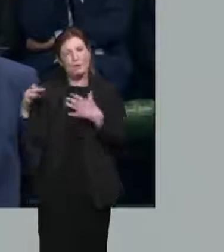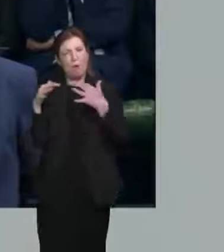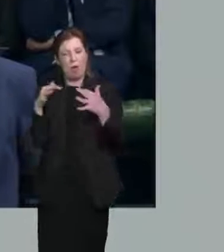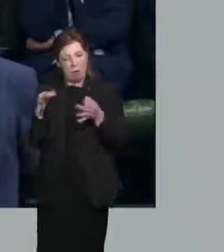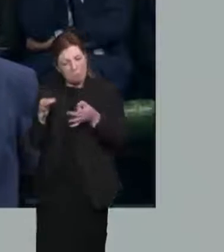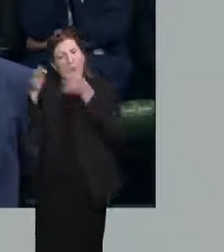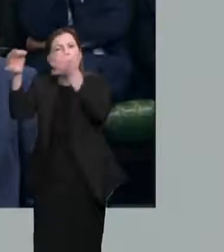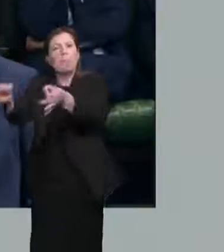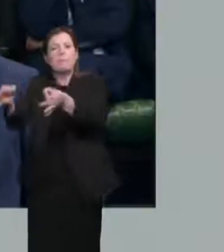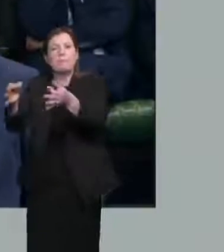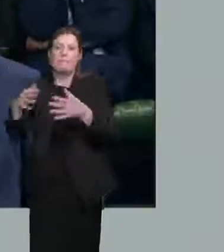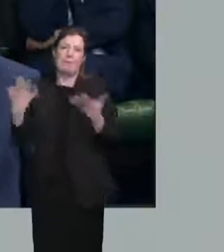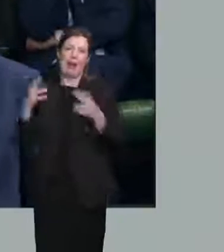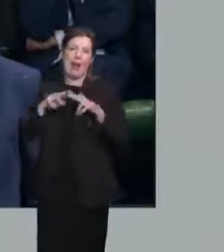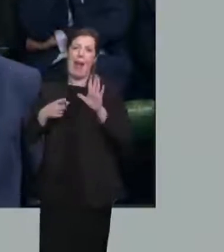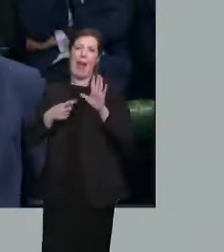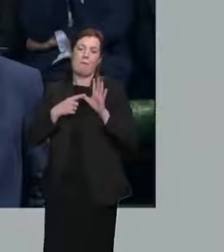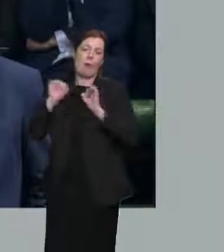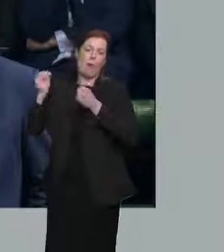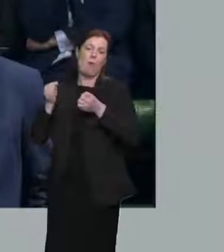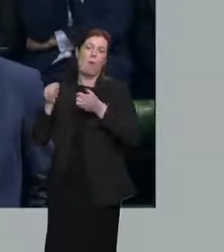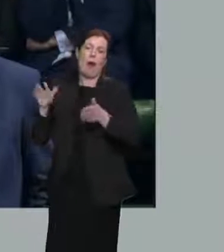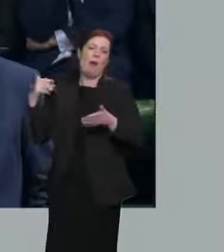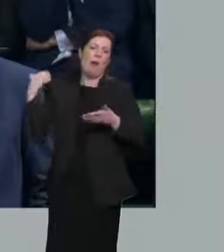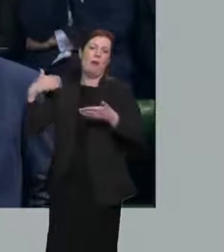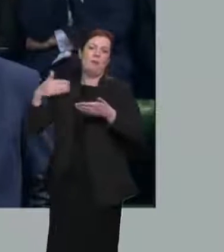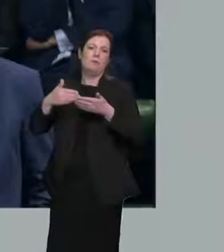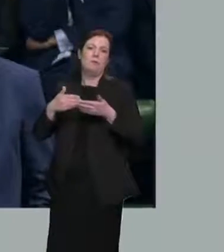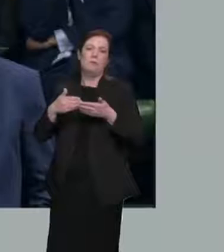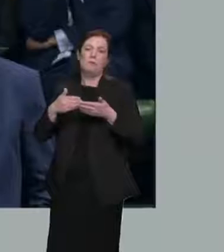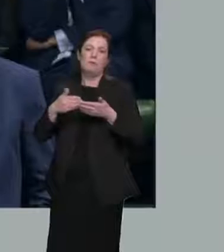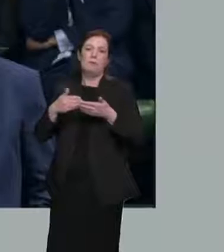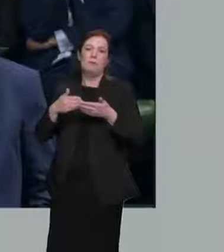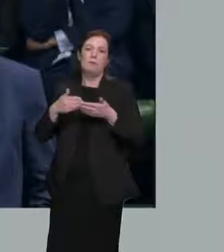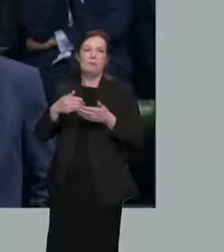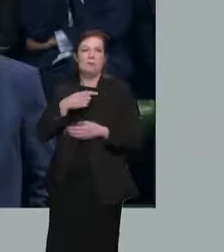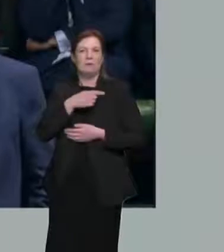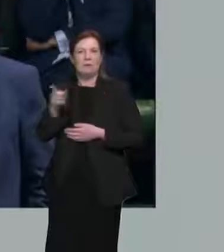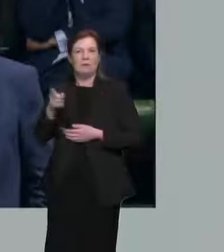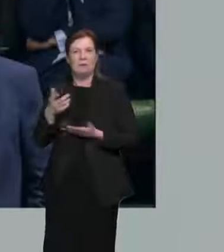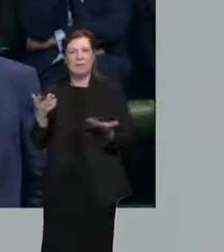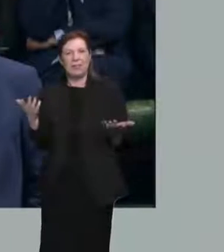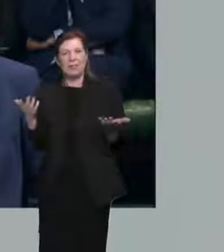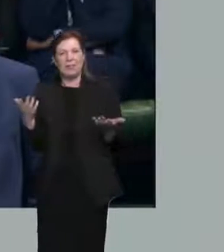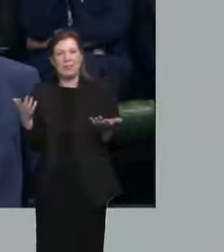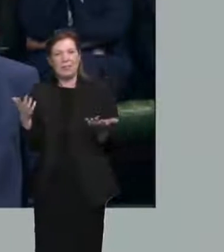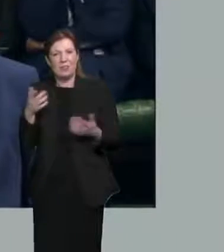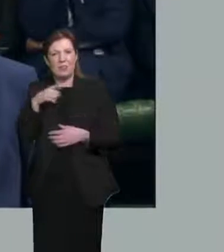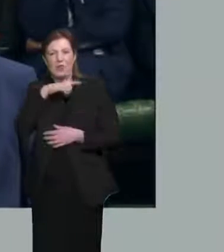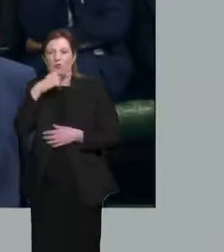of the FA, who think that fit and proper people to run our football clubs are